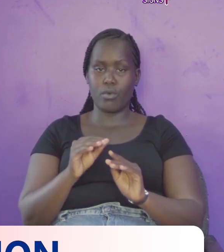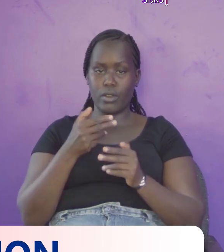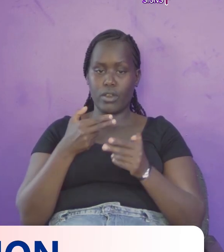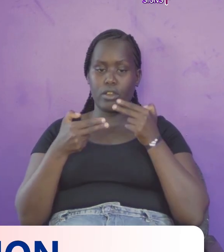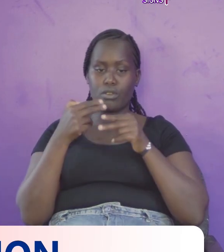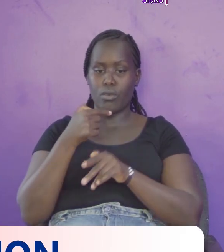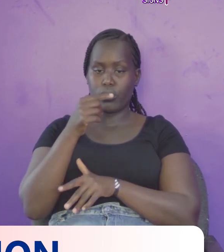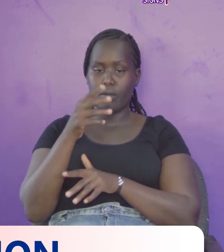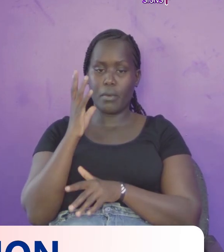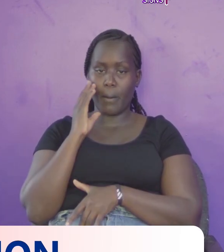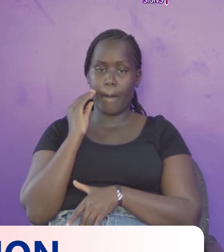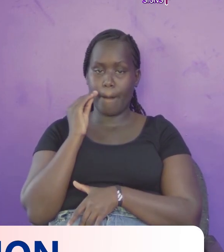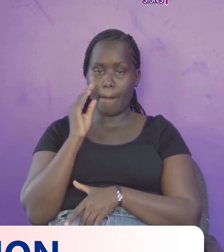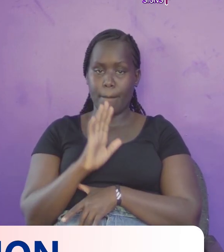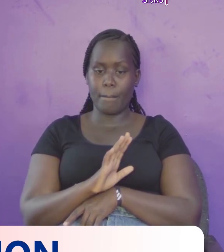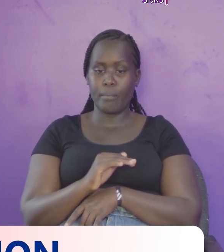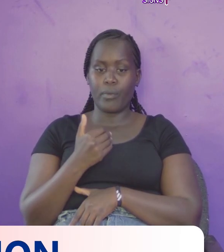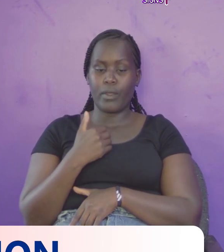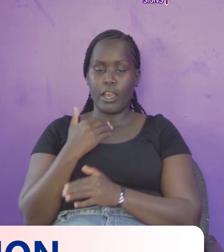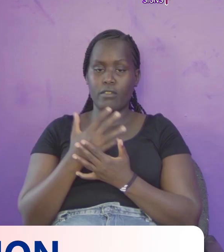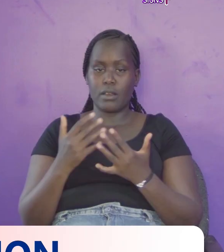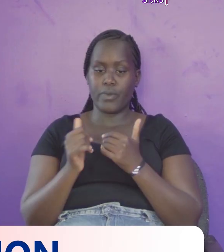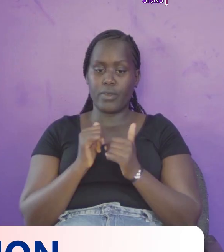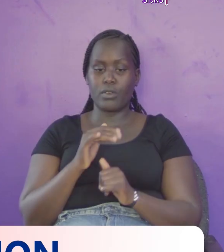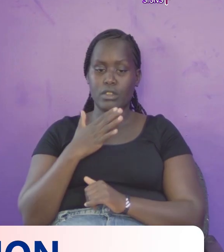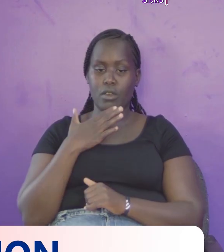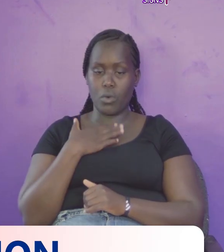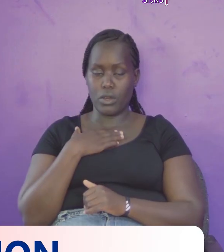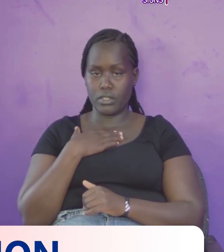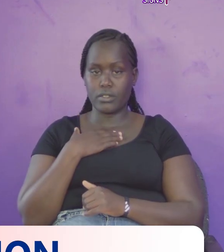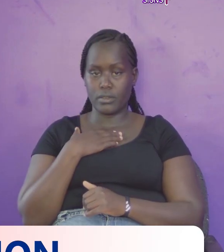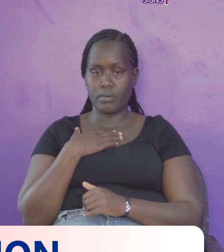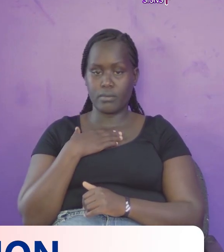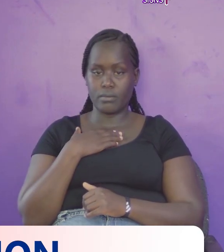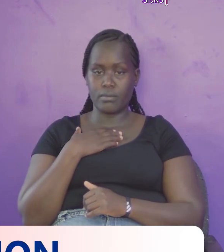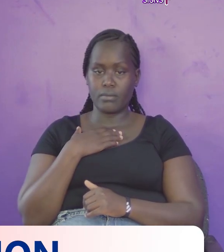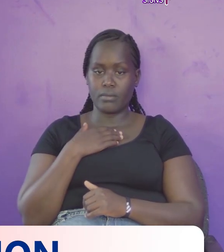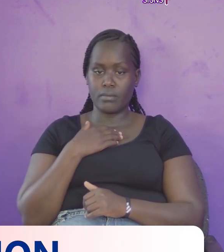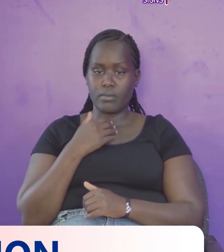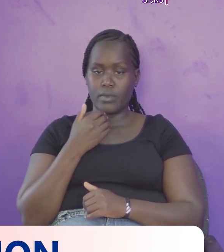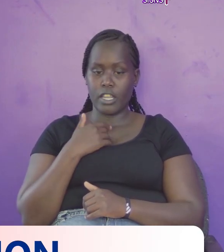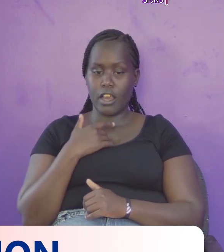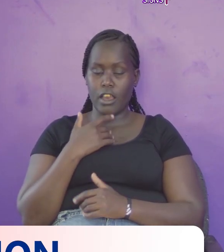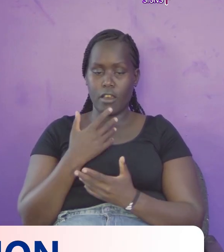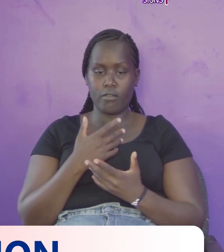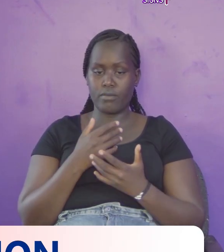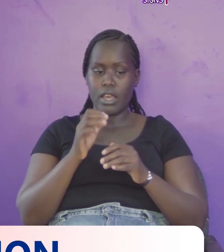their experiences. Yes. There is something they wanted so badly. Hawana nguvu ya kutupa